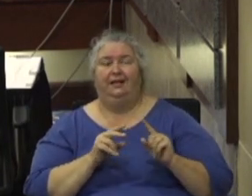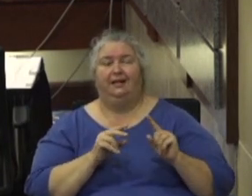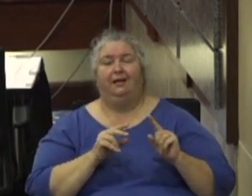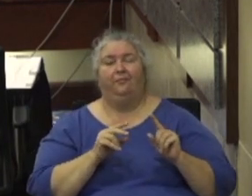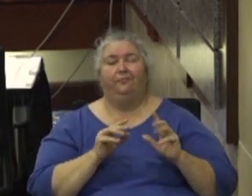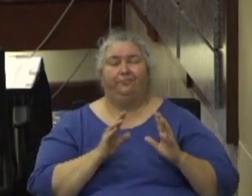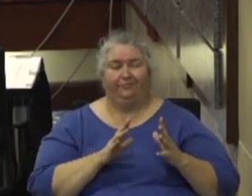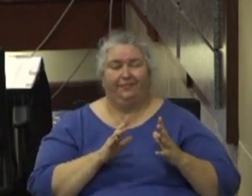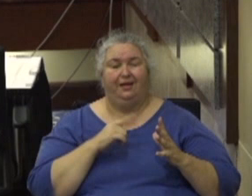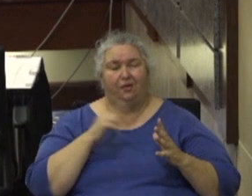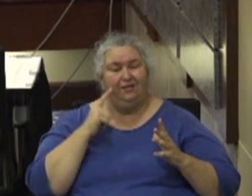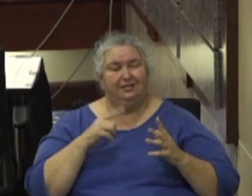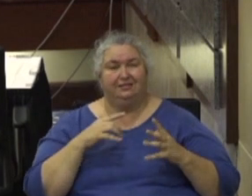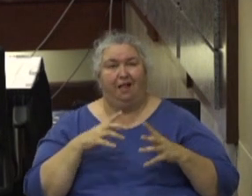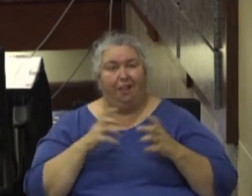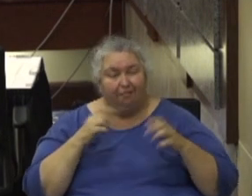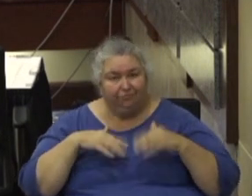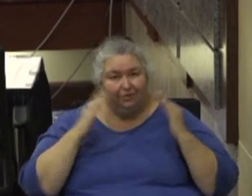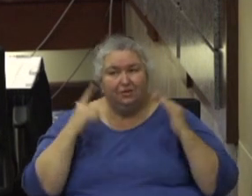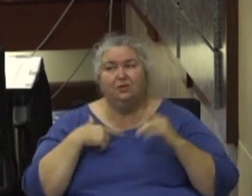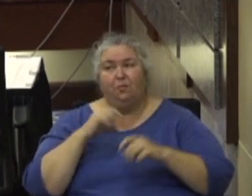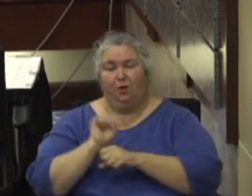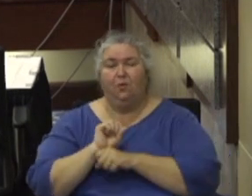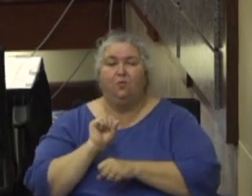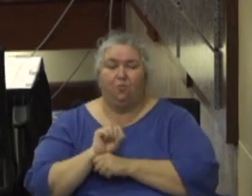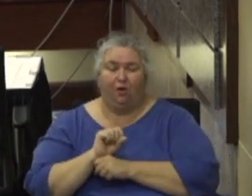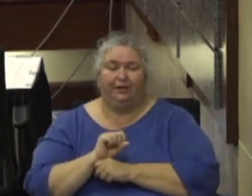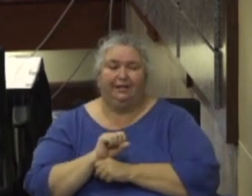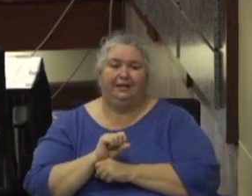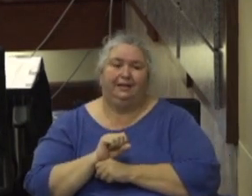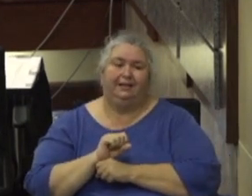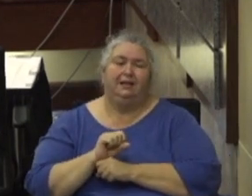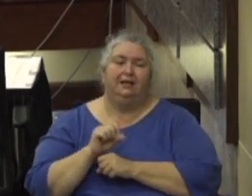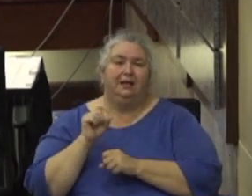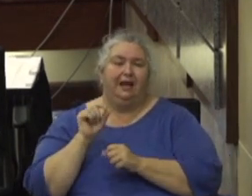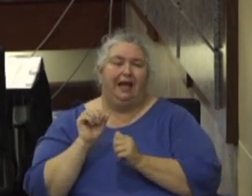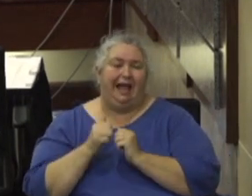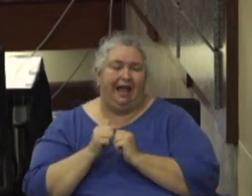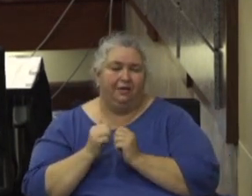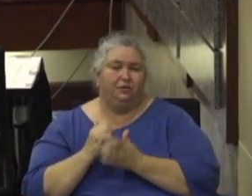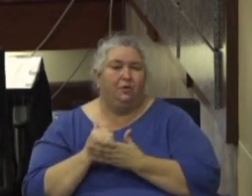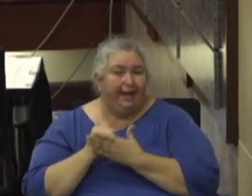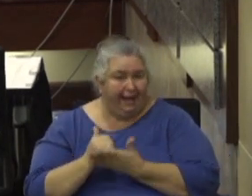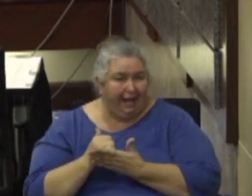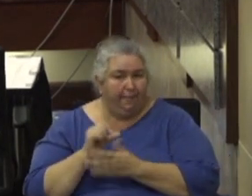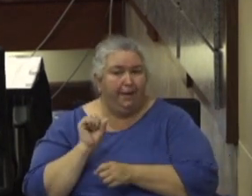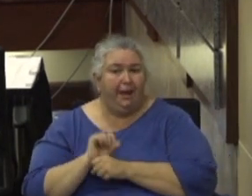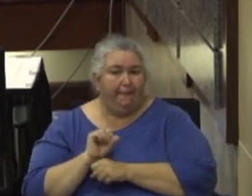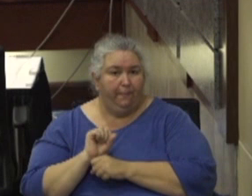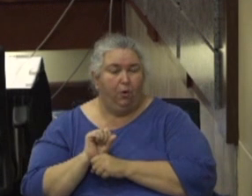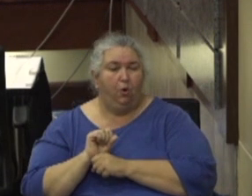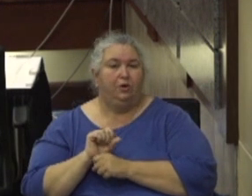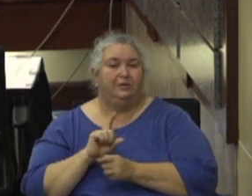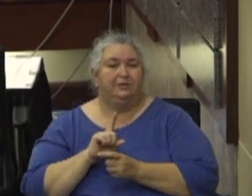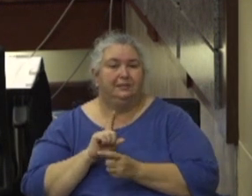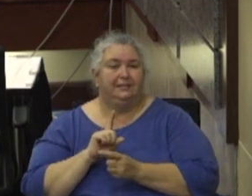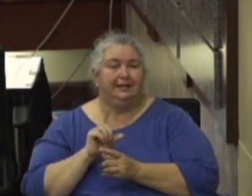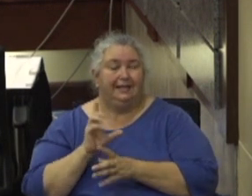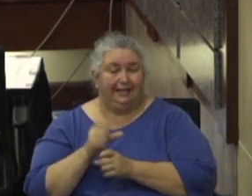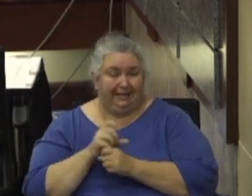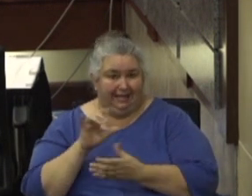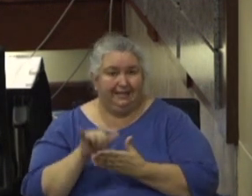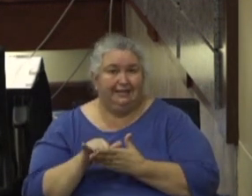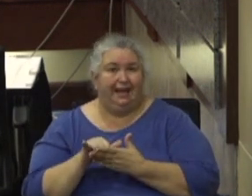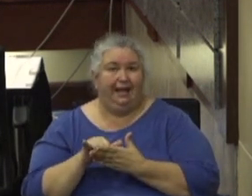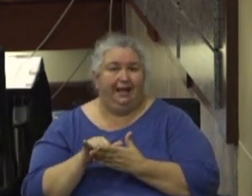we are working with Jose Palacio at Texas Workforce Commission to figure out how to help employers navigate that and get that tool to